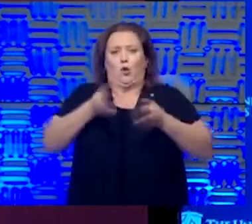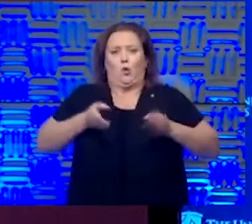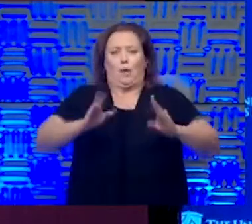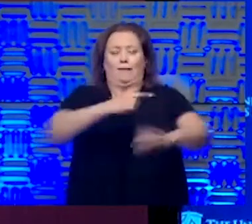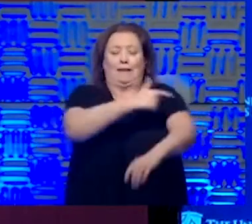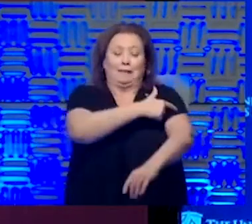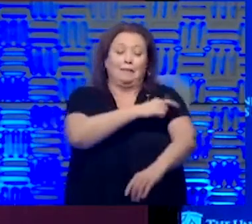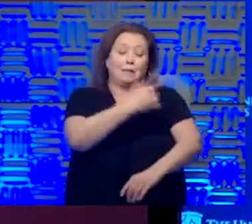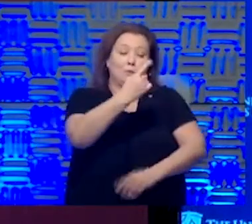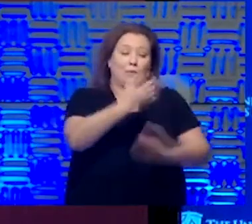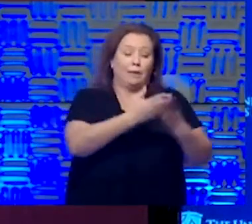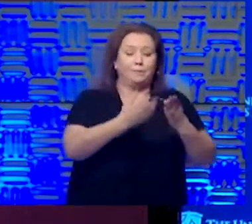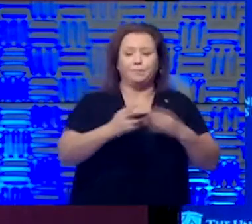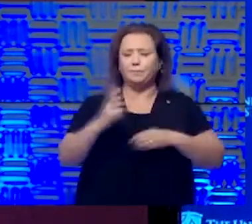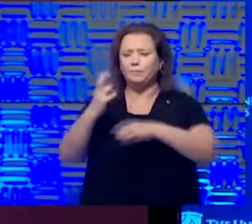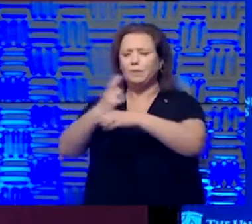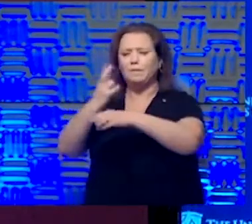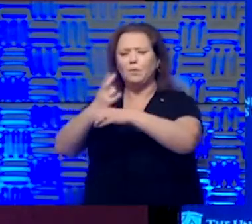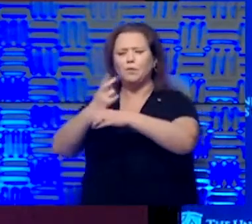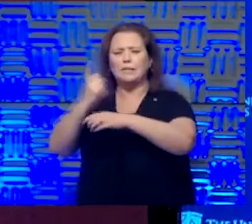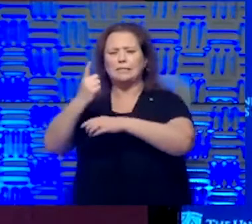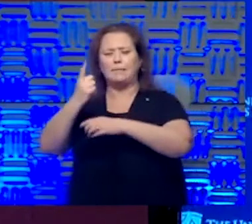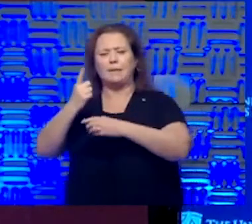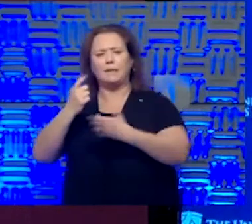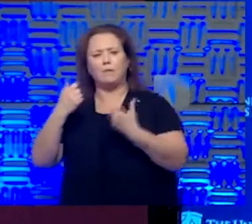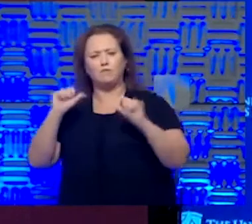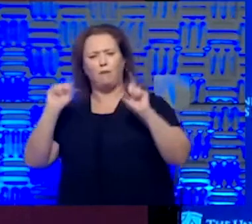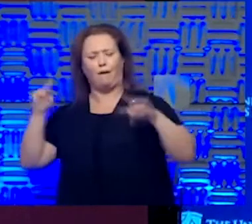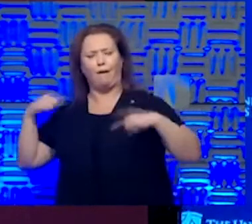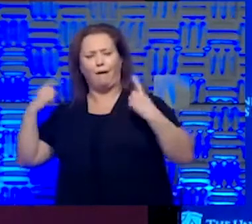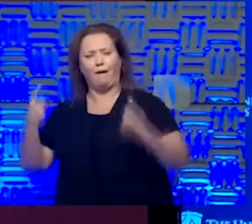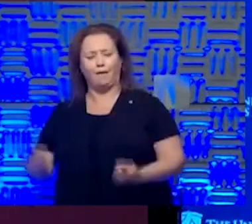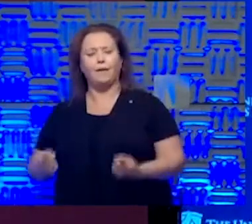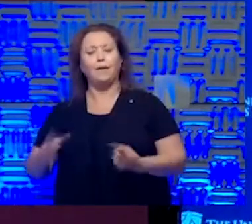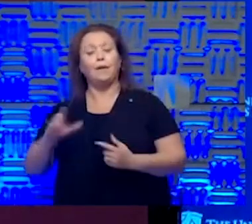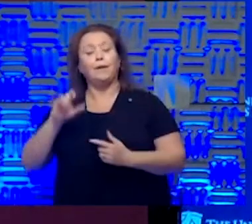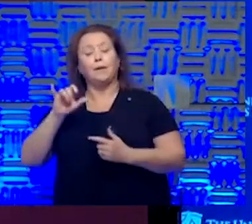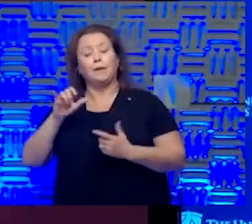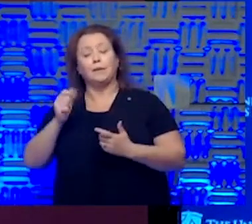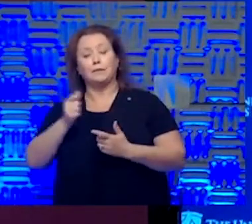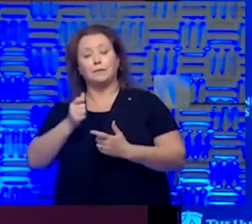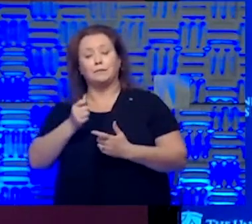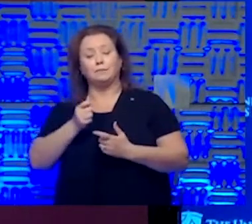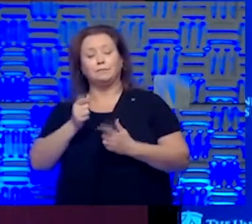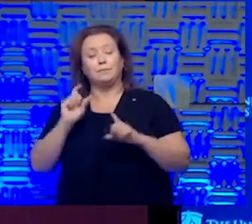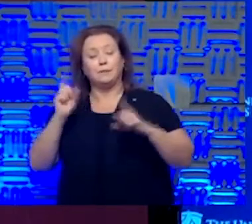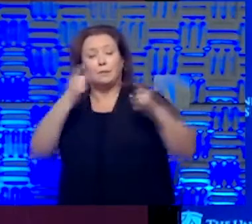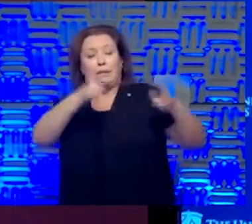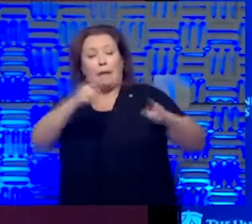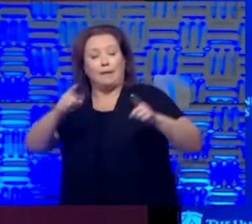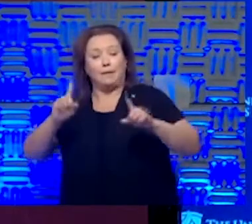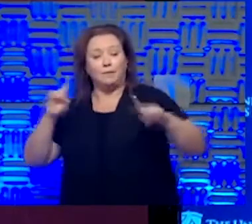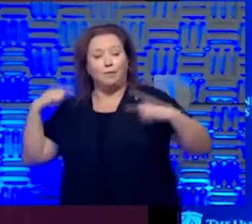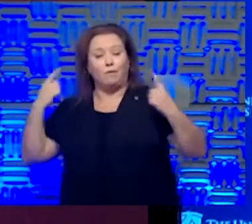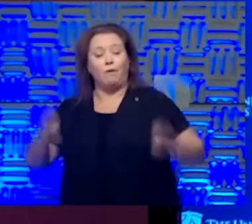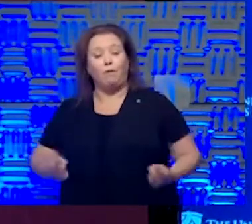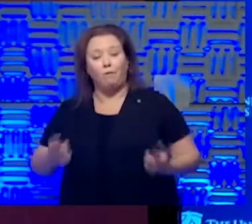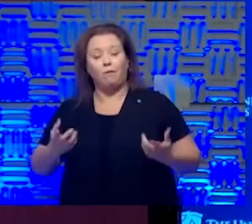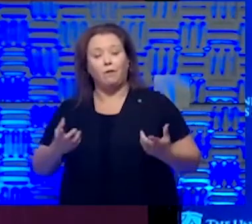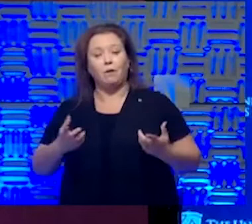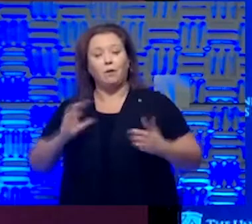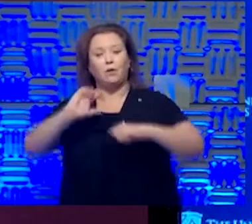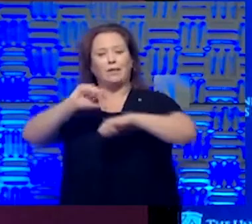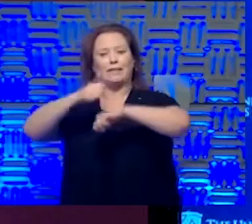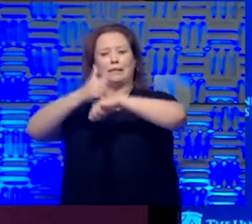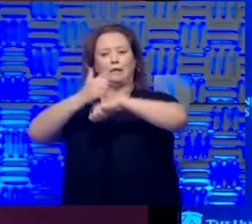one thing. If you're using something that's a little more tried and true, which has been the direction of some of the things so far, then you can establish